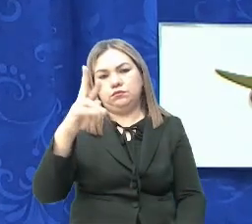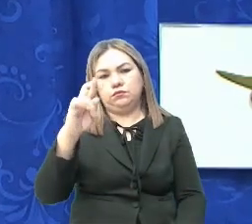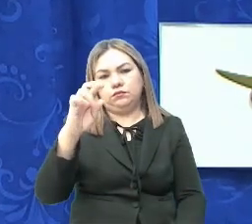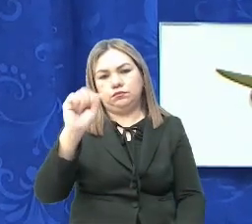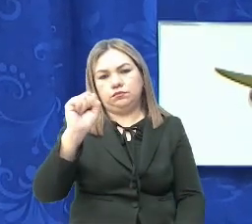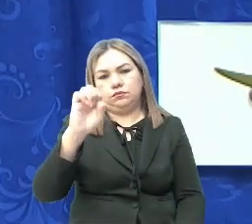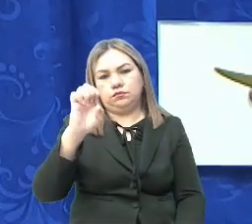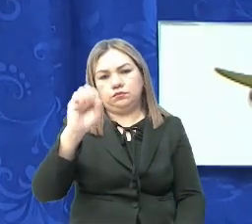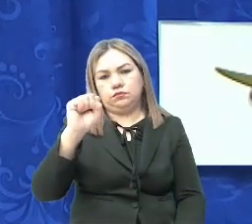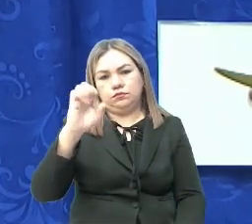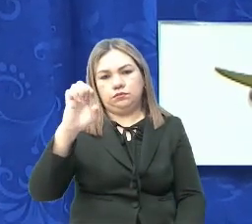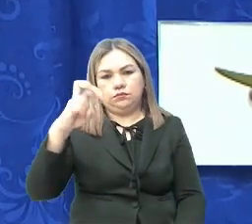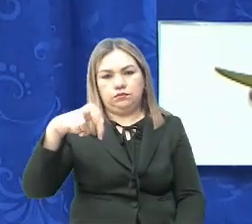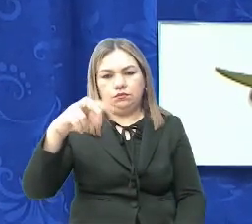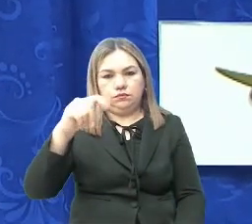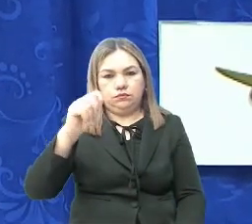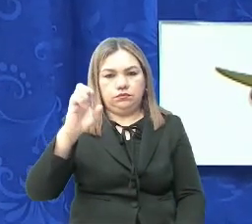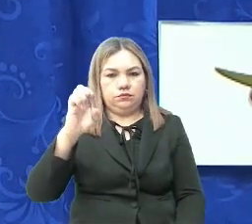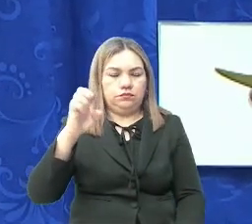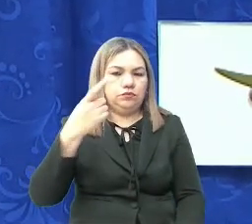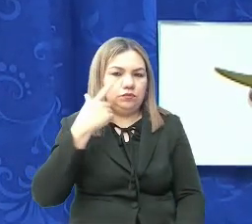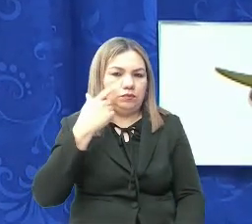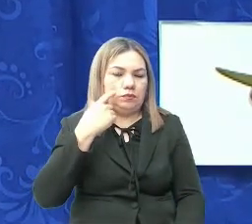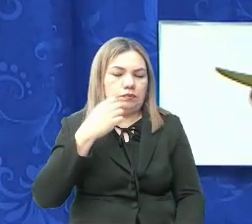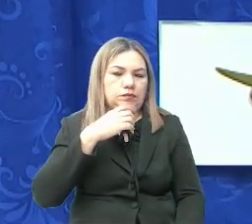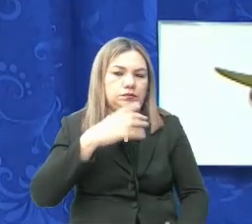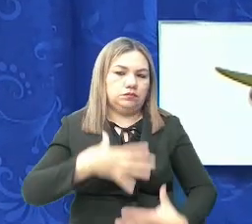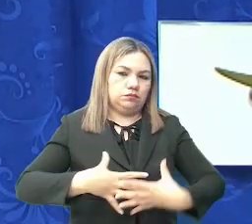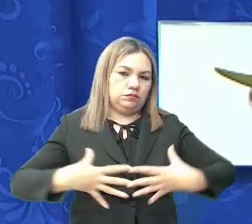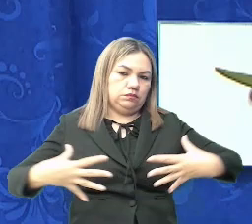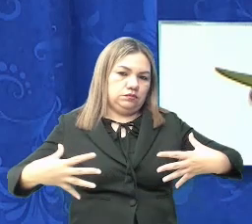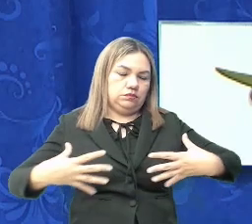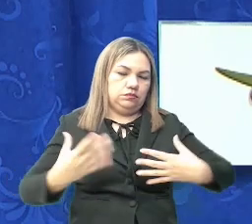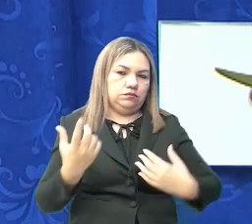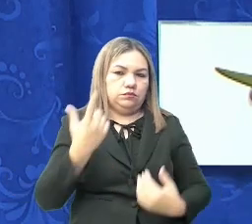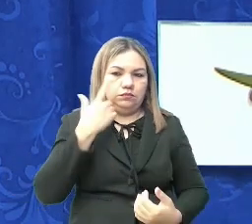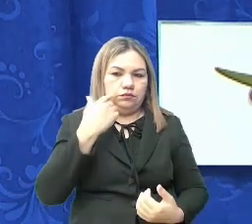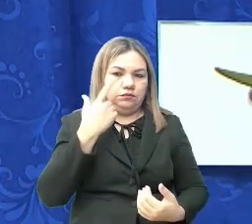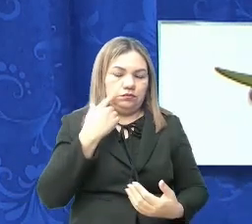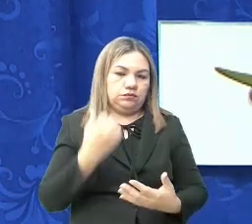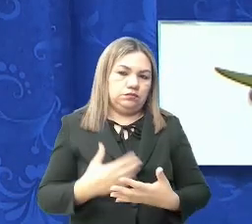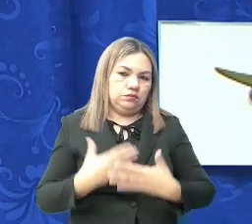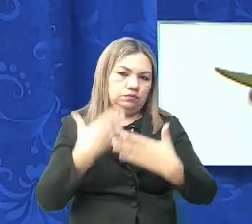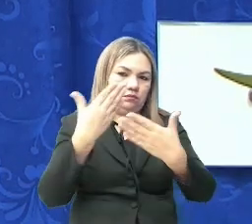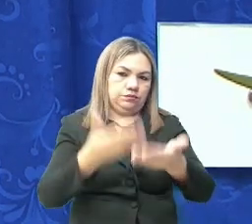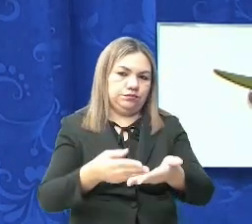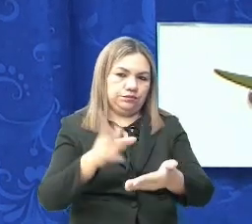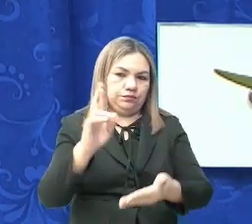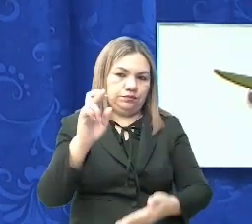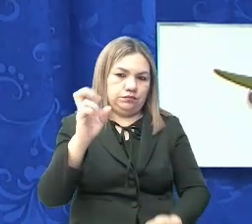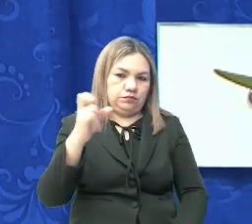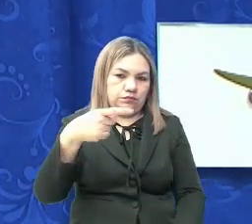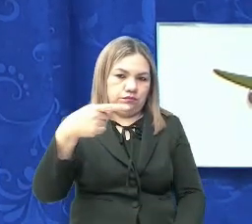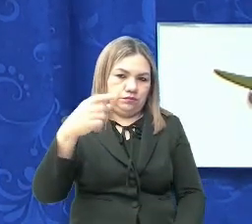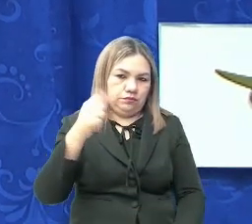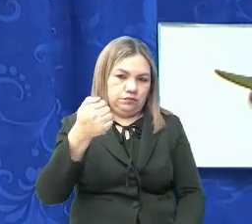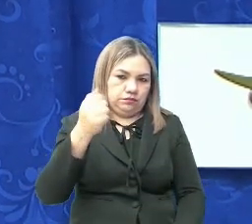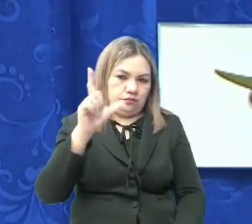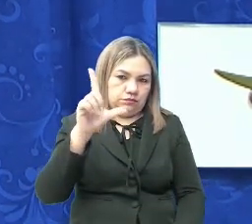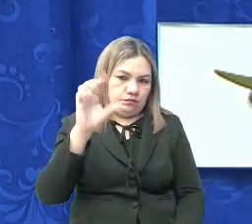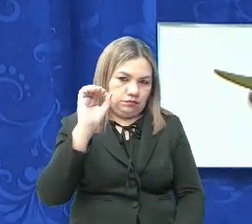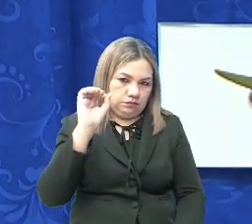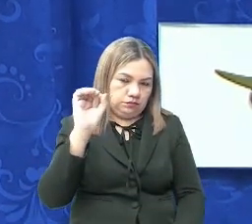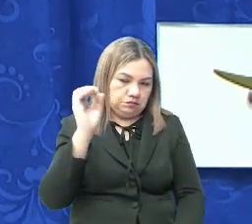the present. He gave the present. And after giving the present,